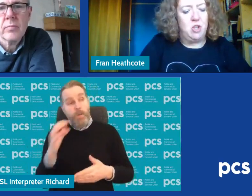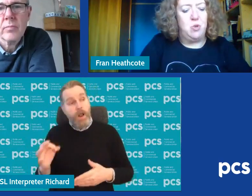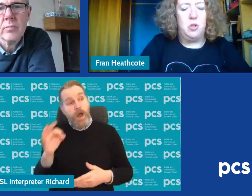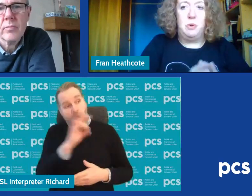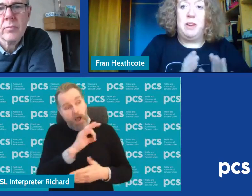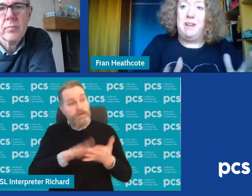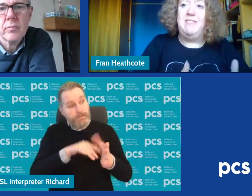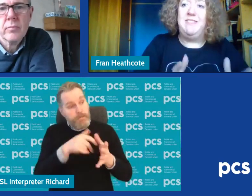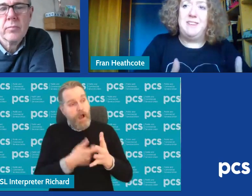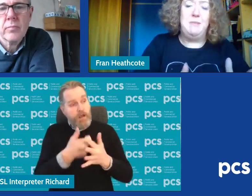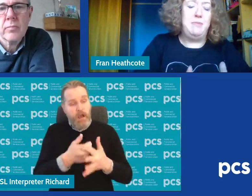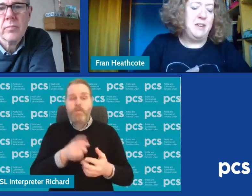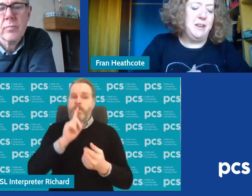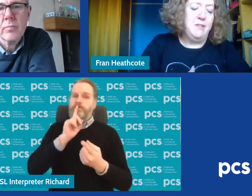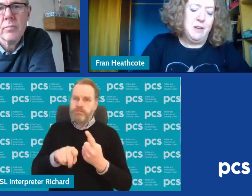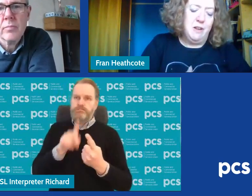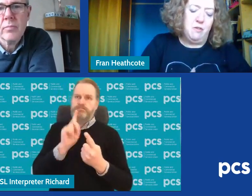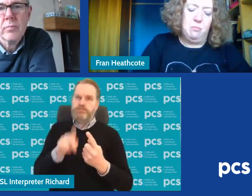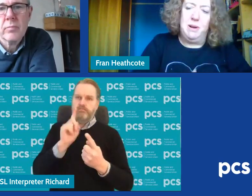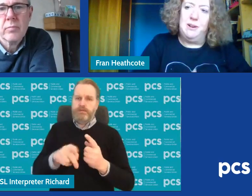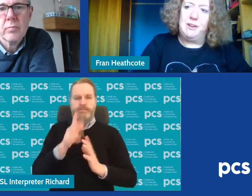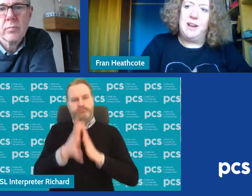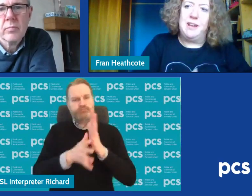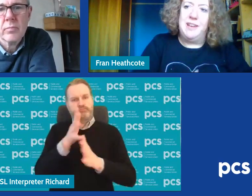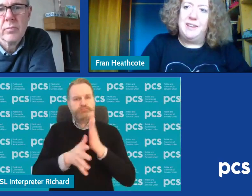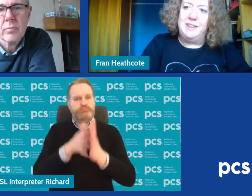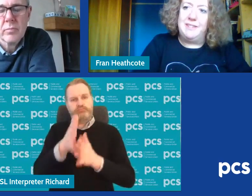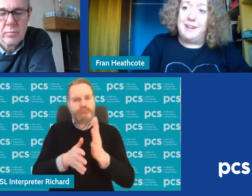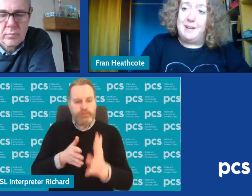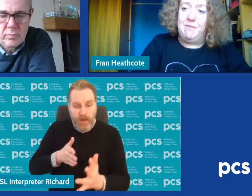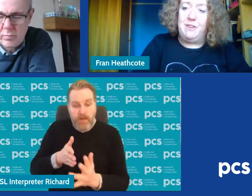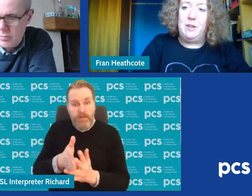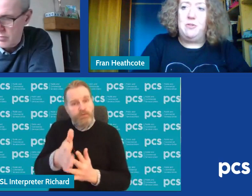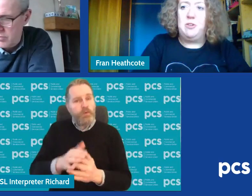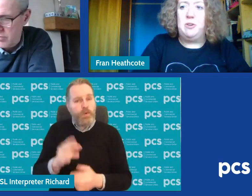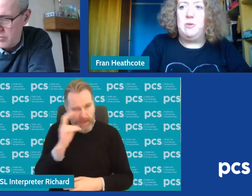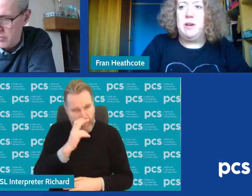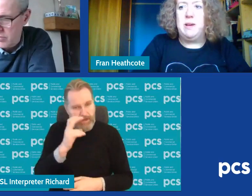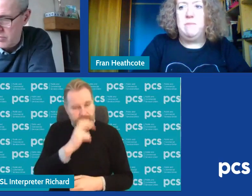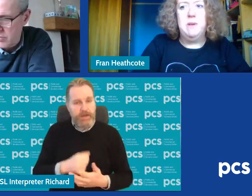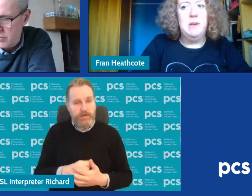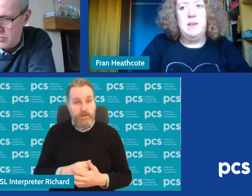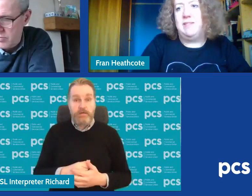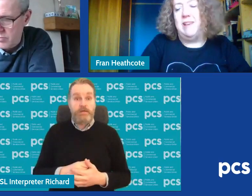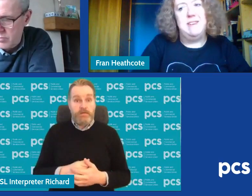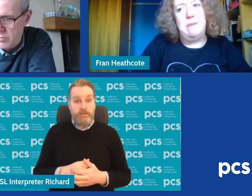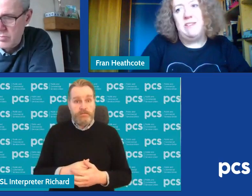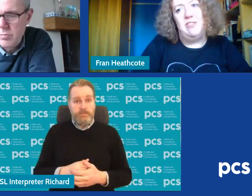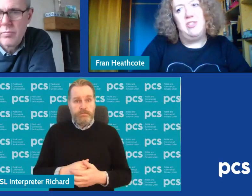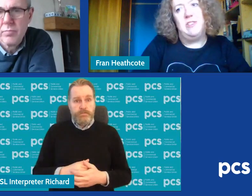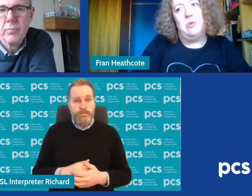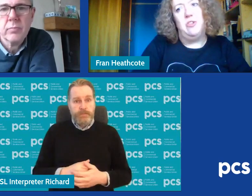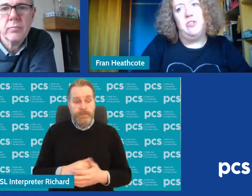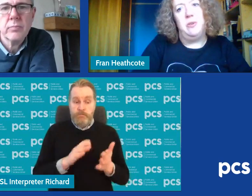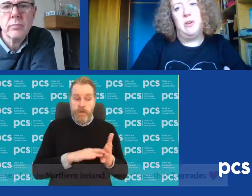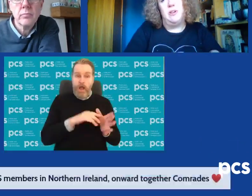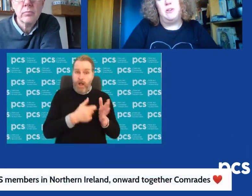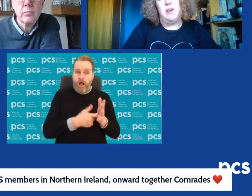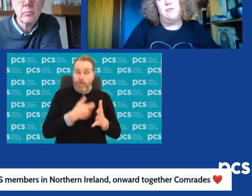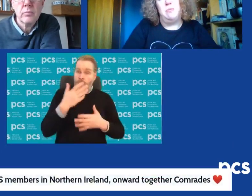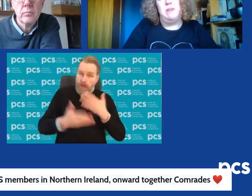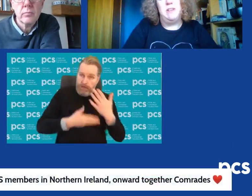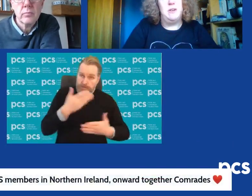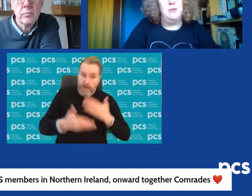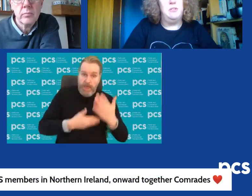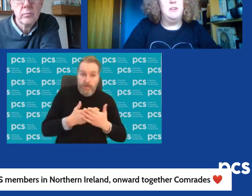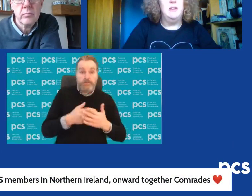we'll make sure that we have plenty of time to hear from Mark, and then time for you to send any messages that you want to, and I'll